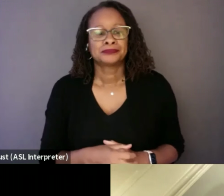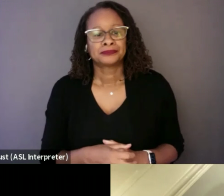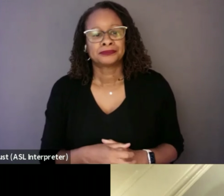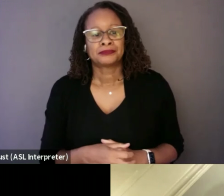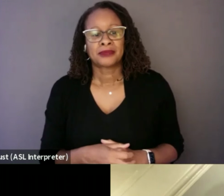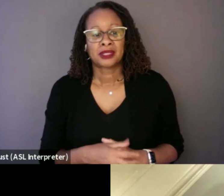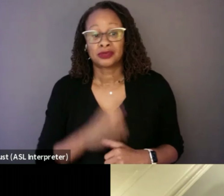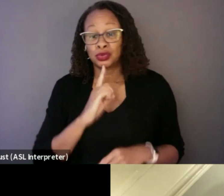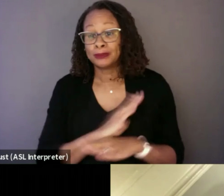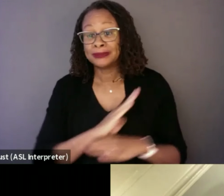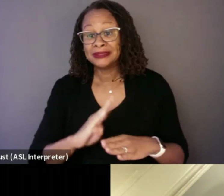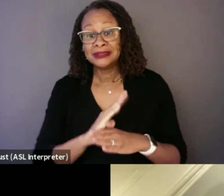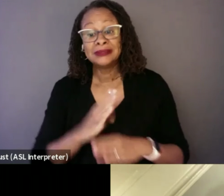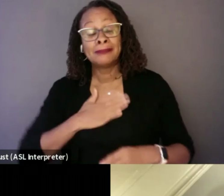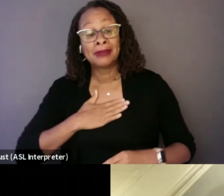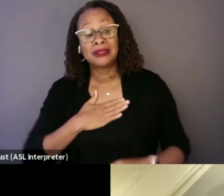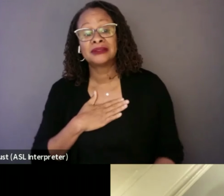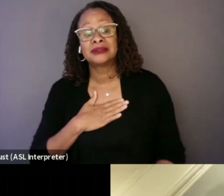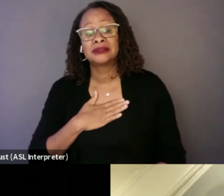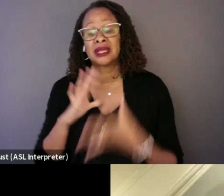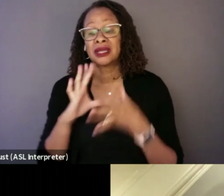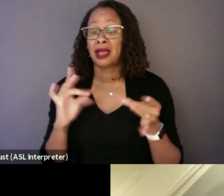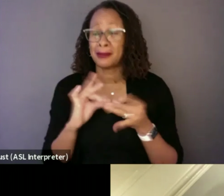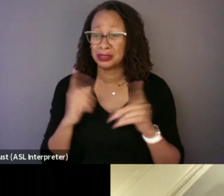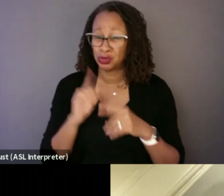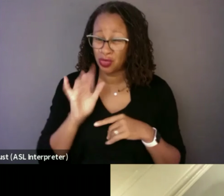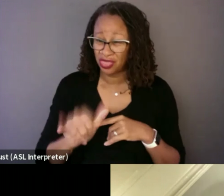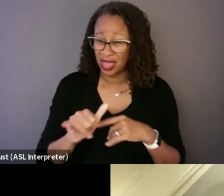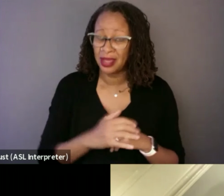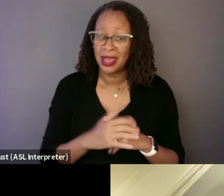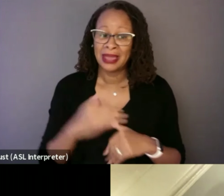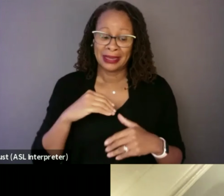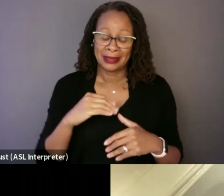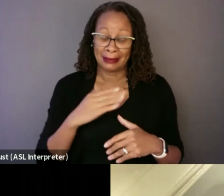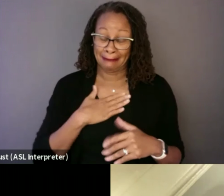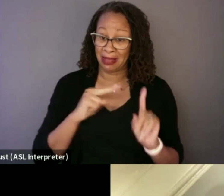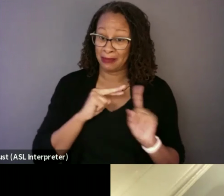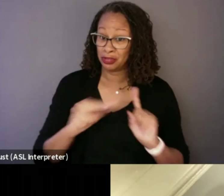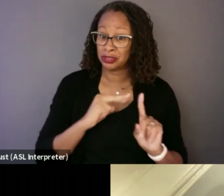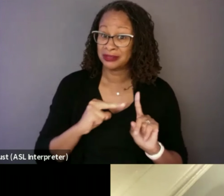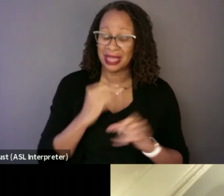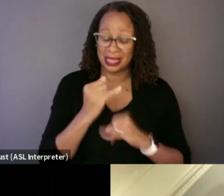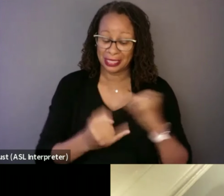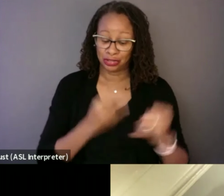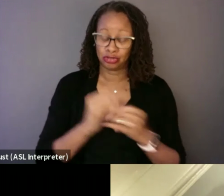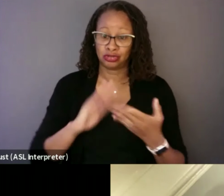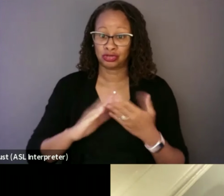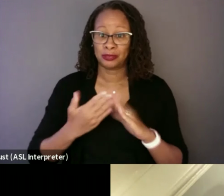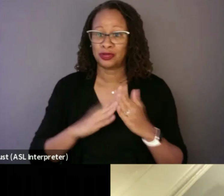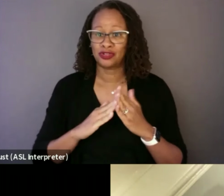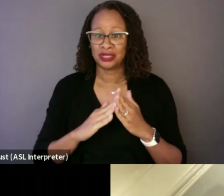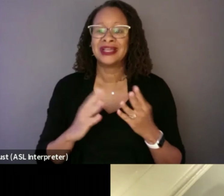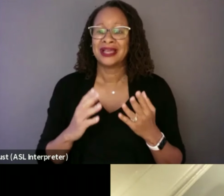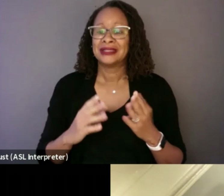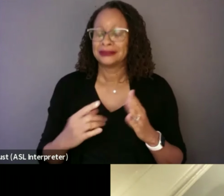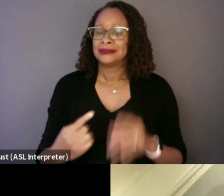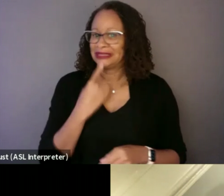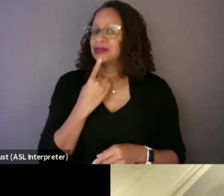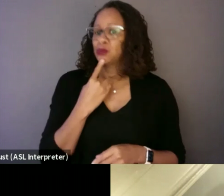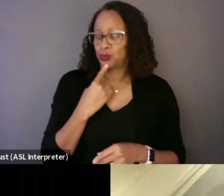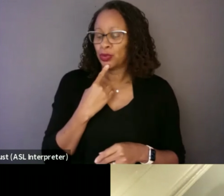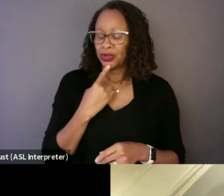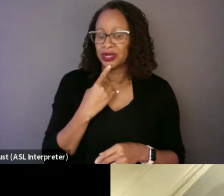Frankly, my comment to this is that in my book, I think the international community let Zimbabwe down big time in this